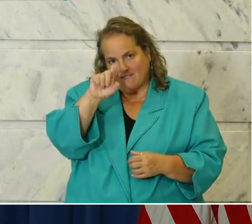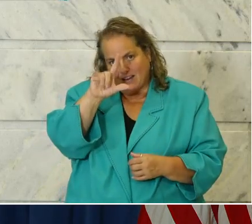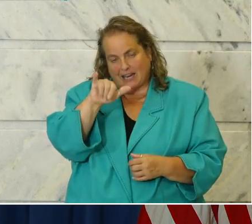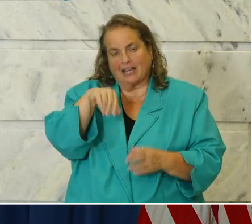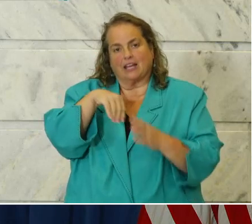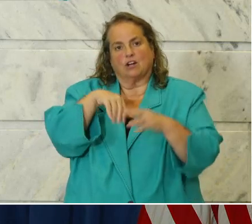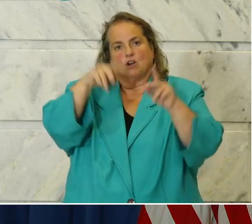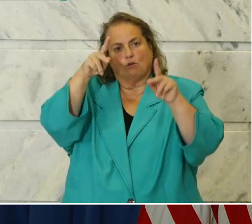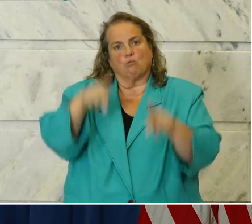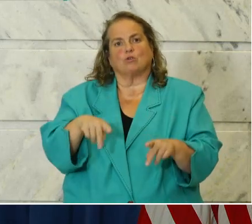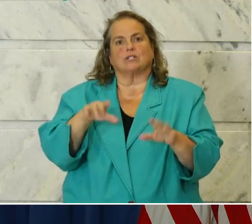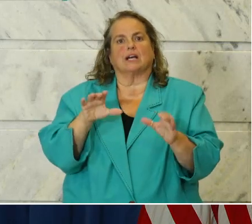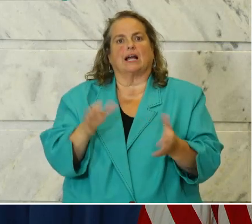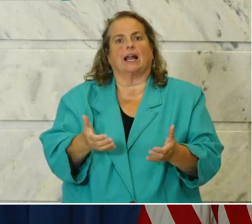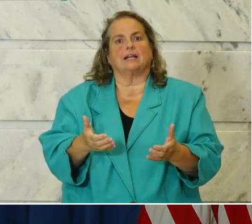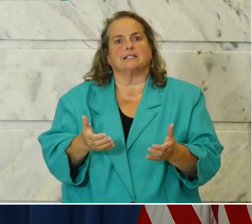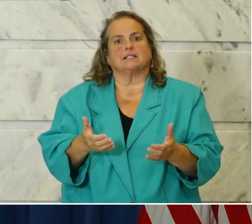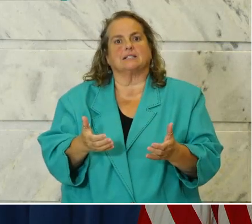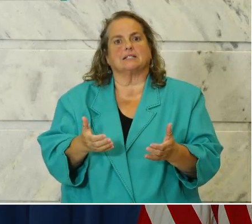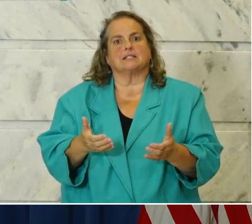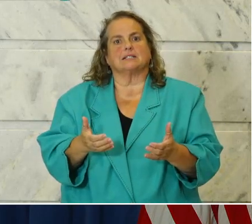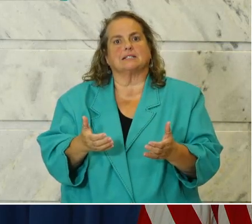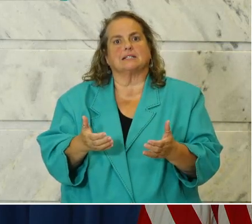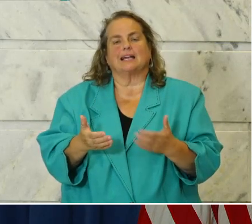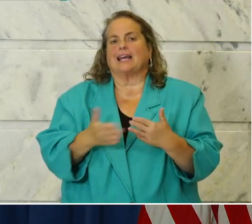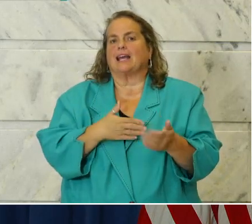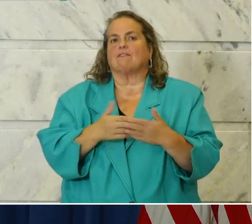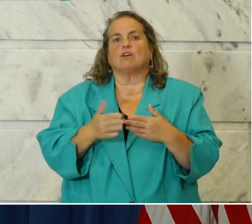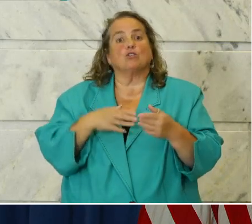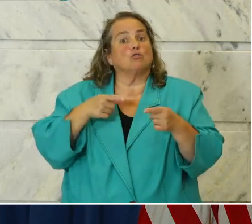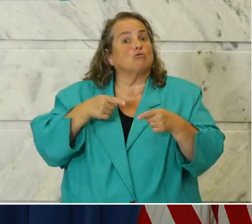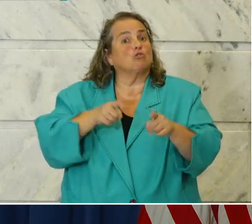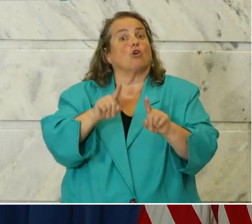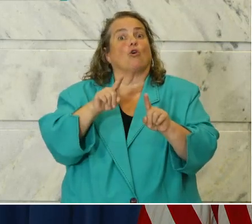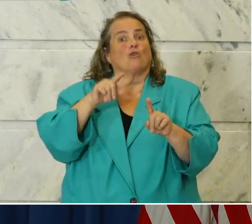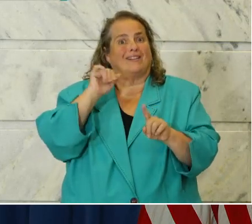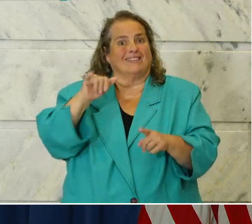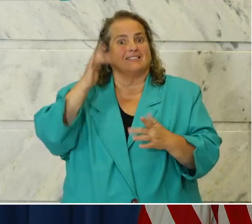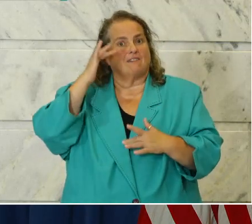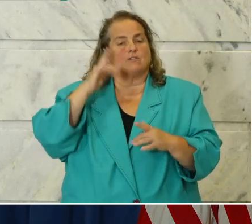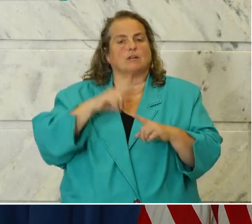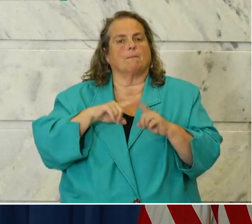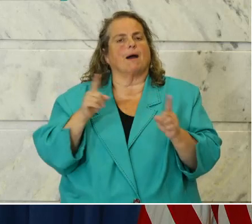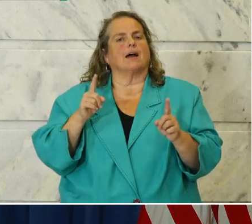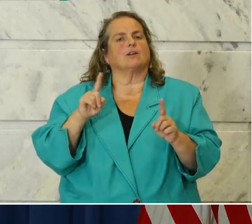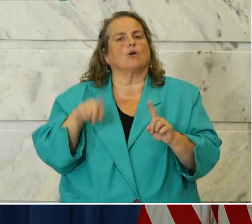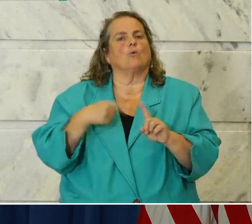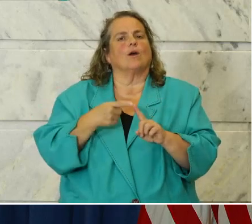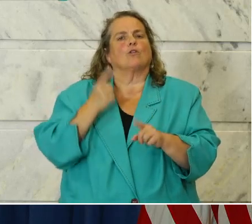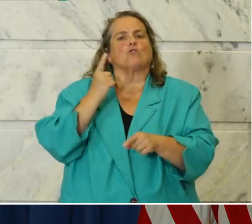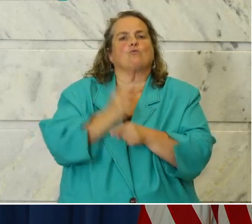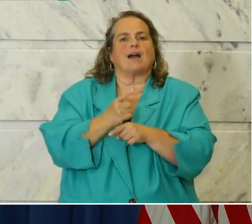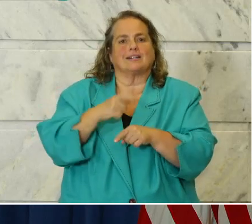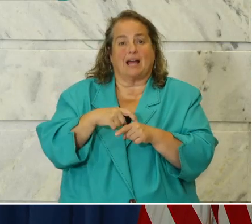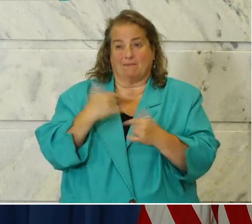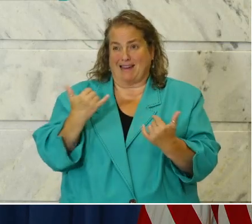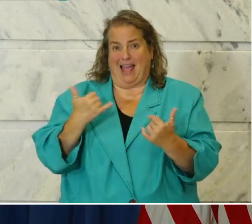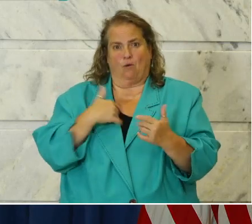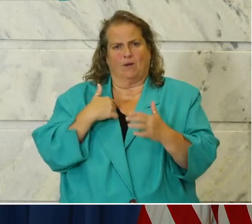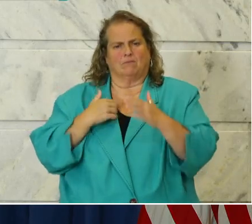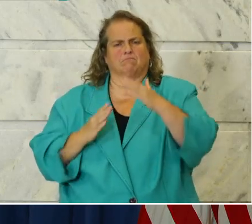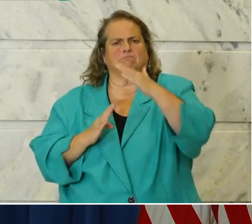in-person classes even during this pandemic. It's just getting them back at the height of the